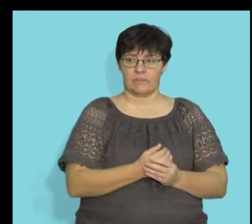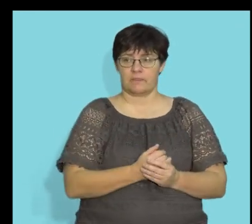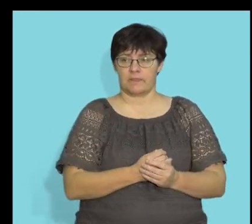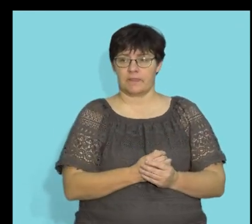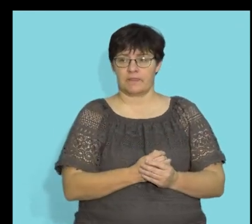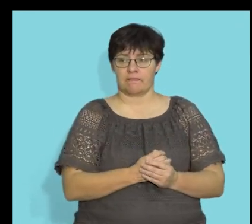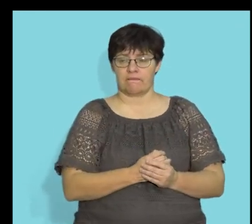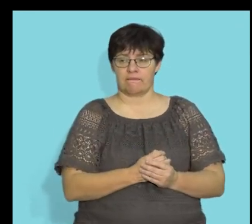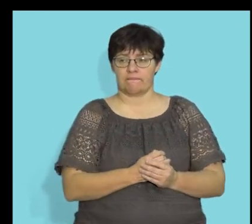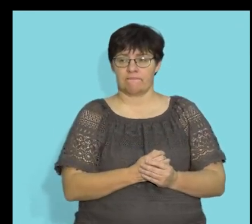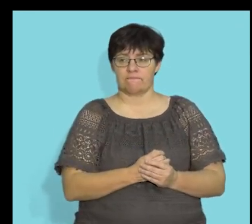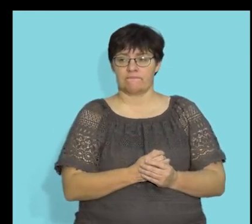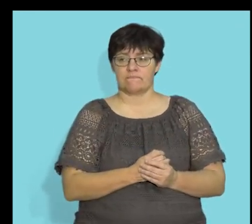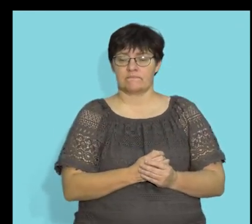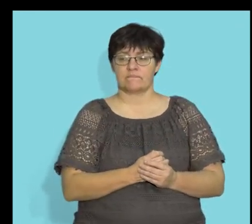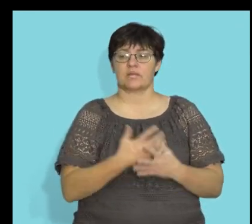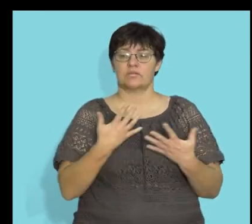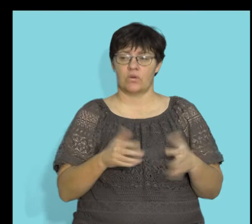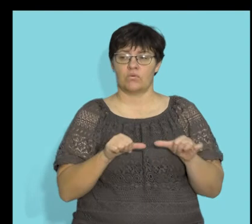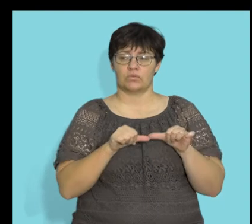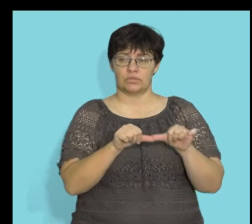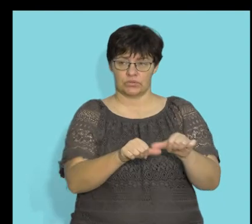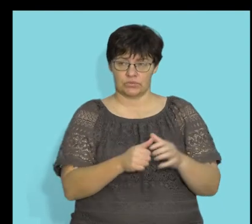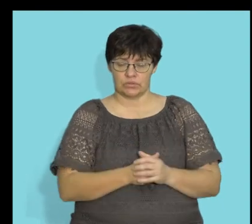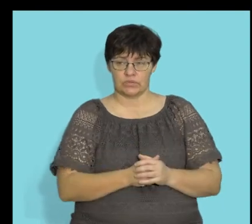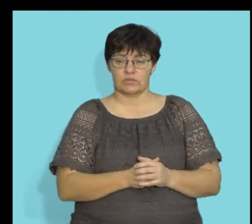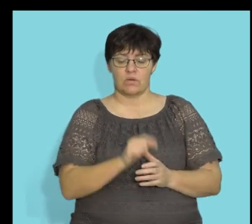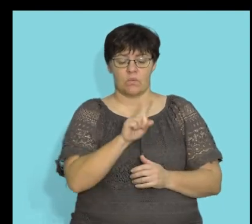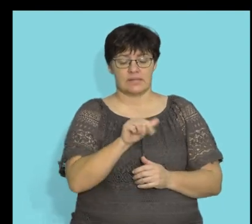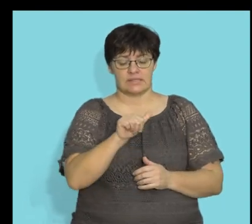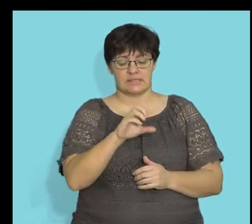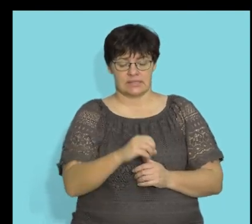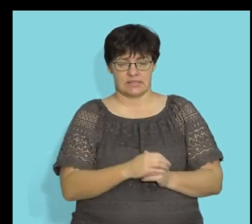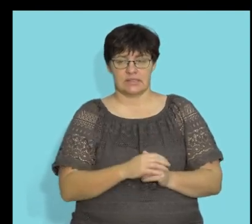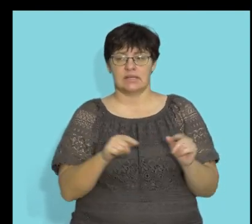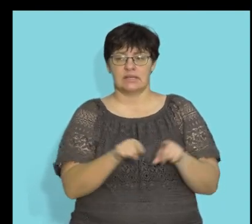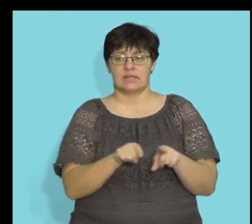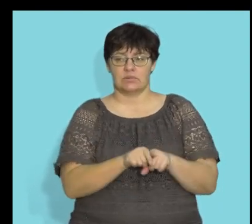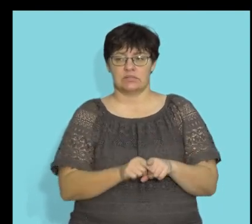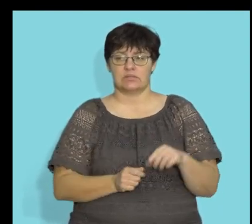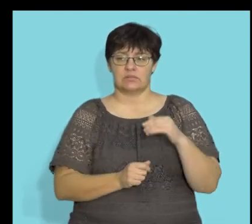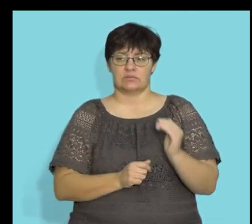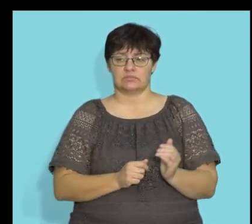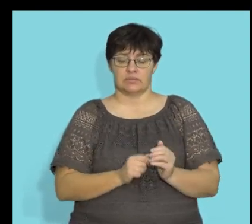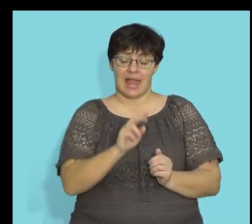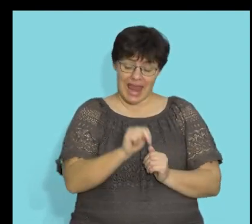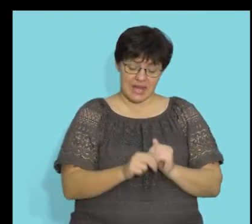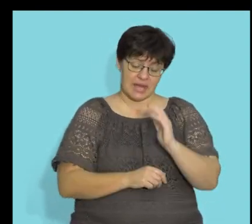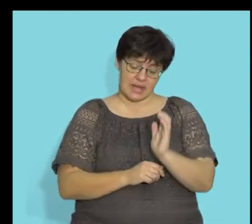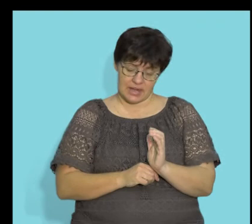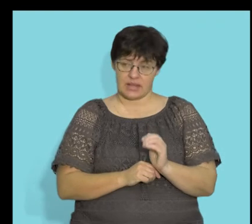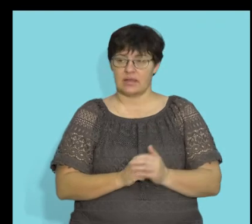2 into that bracket. I'm going to continue simplifying, so I'm going to have 160 is equal to